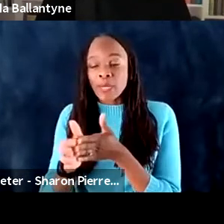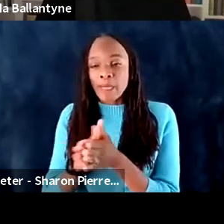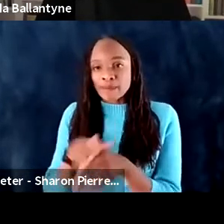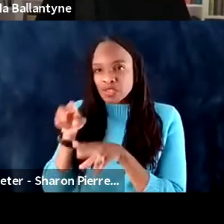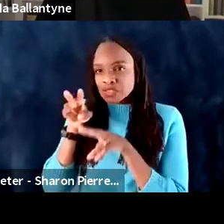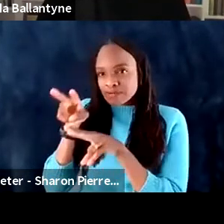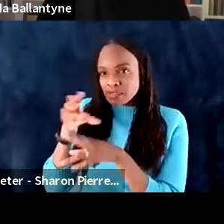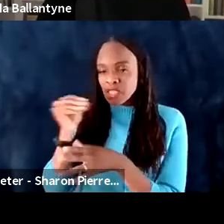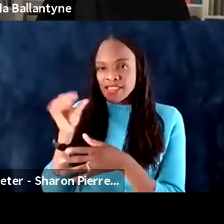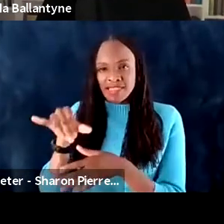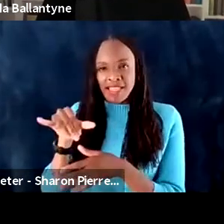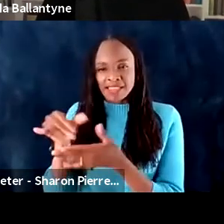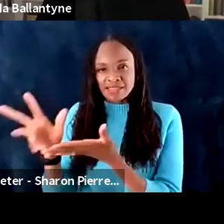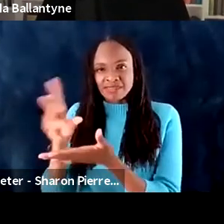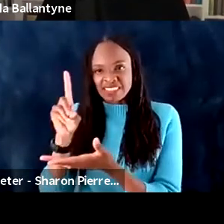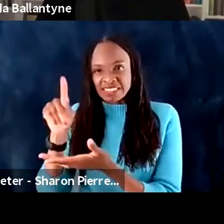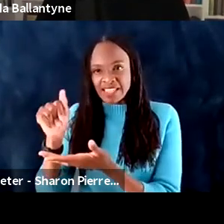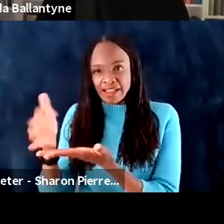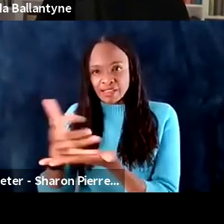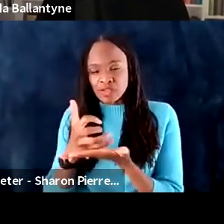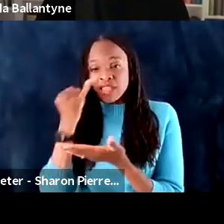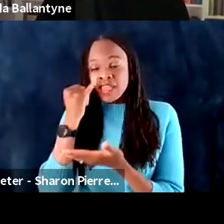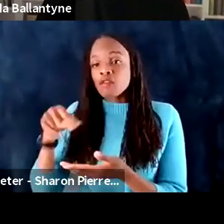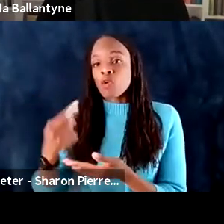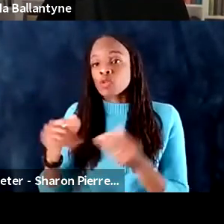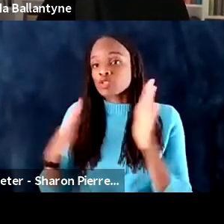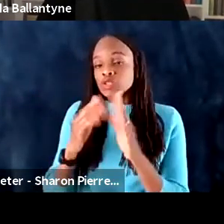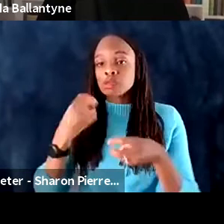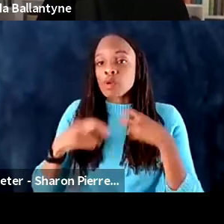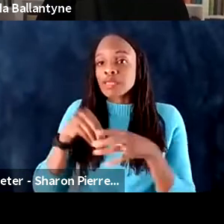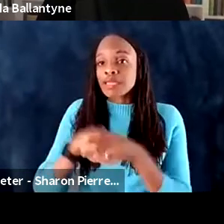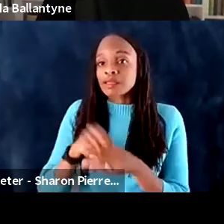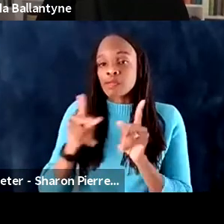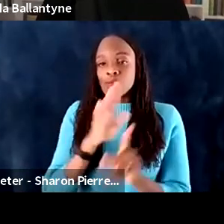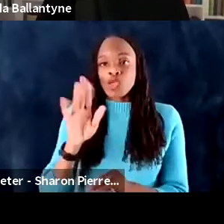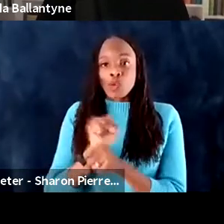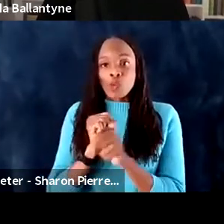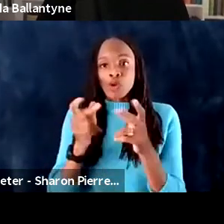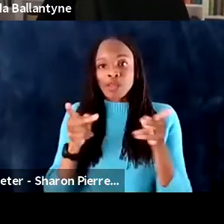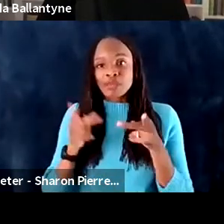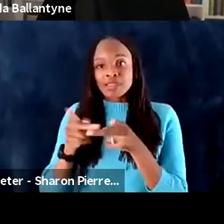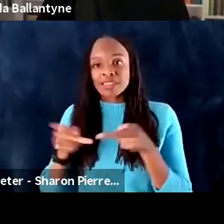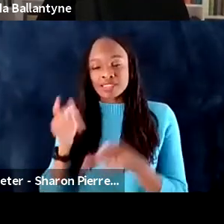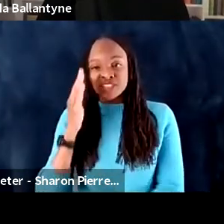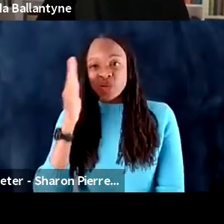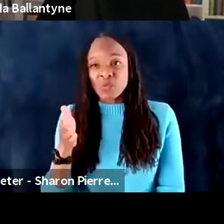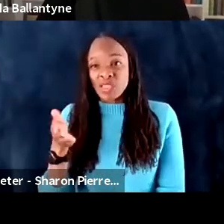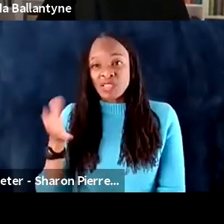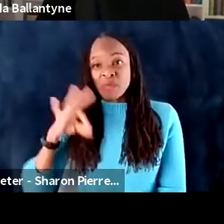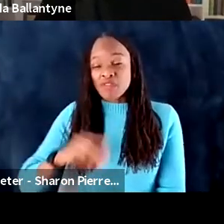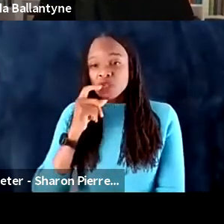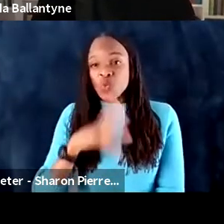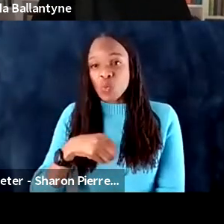data extraction. Because if we only address these problems inside of people's workplaces, they will disproportionately benefit white workers,